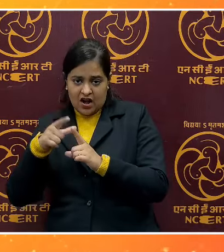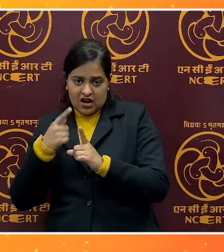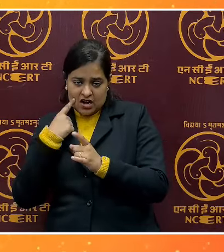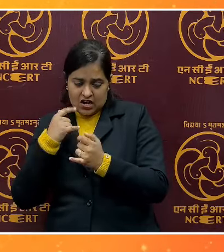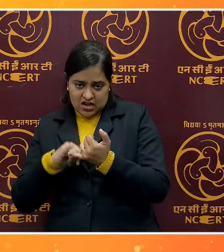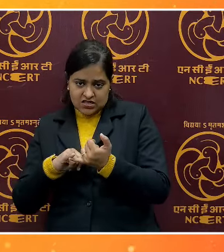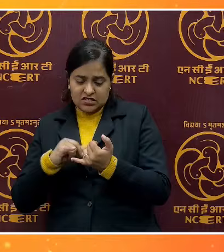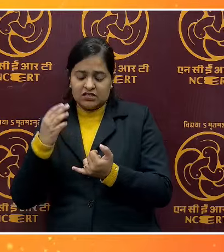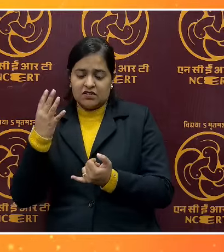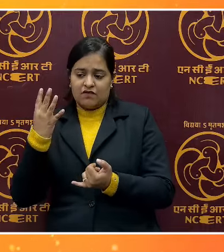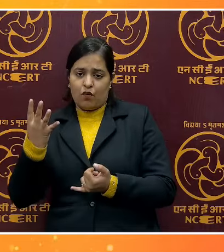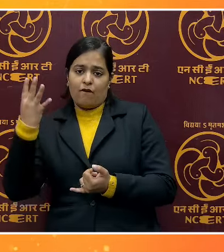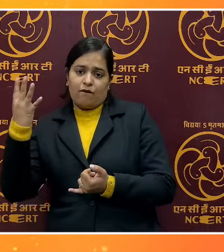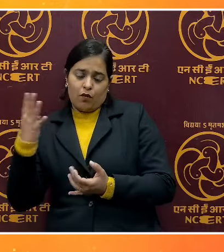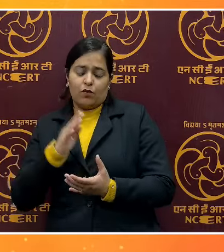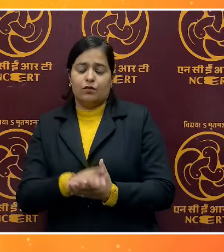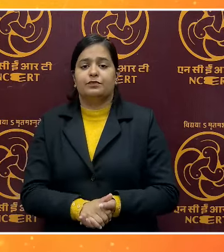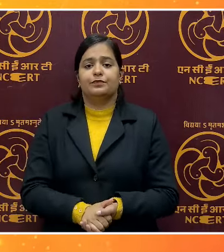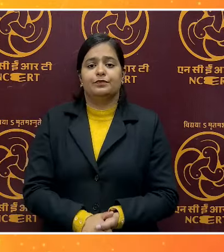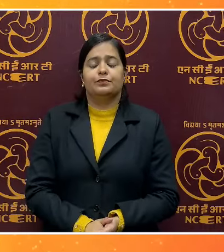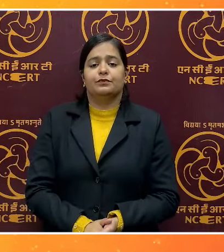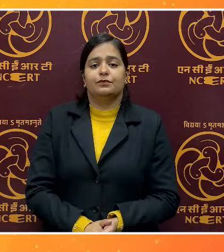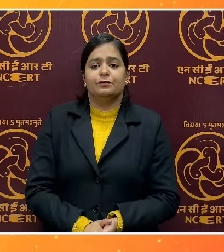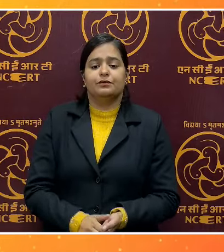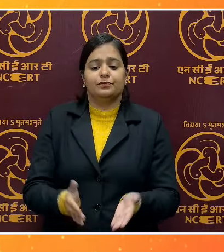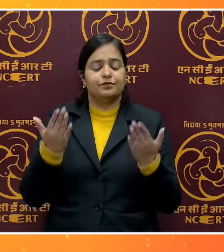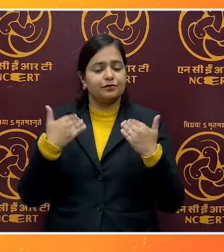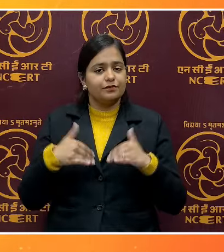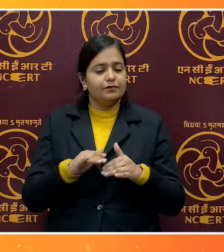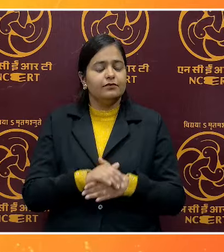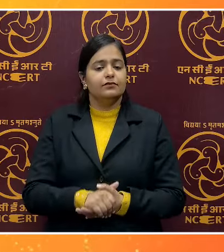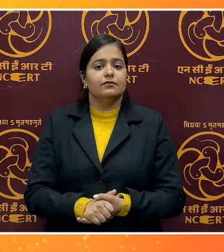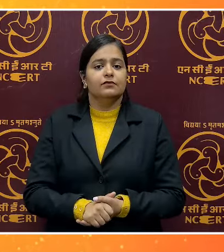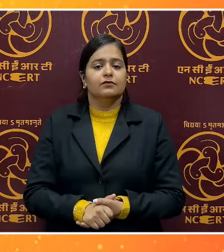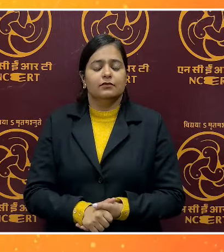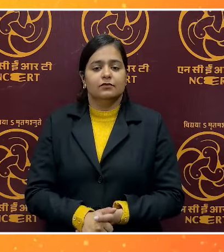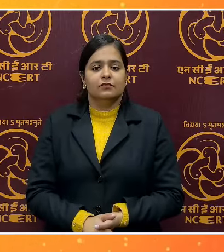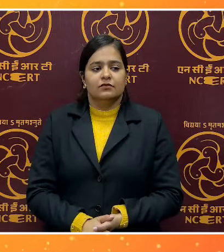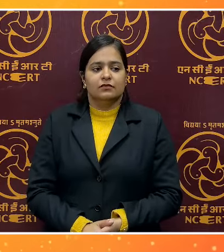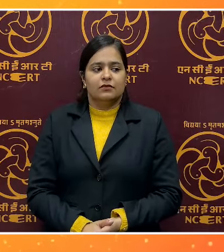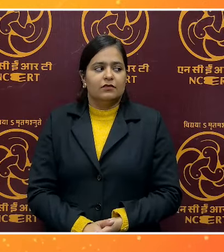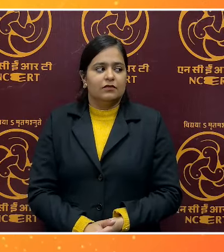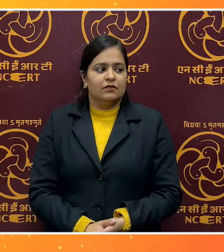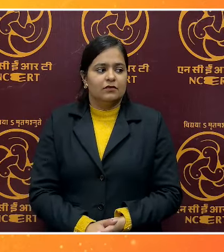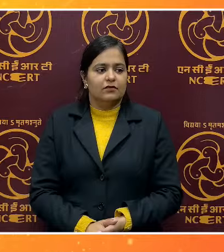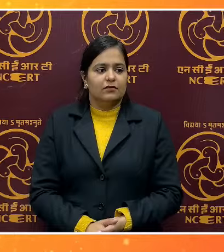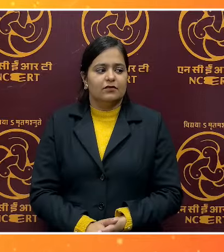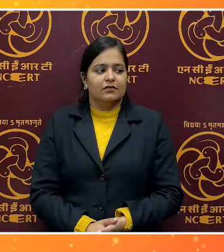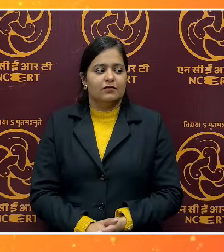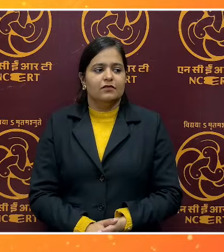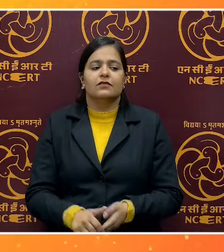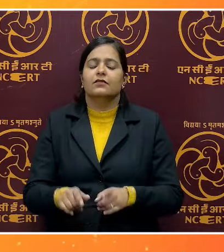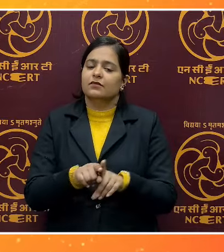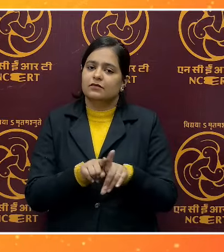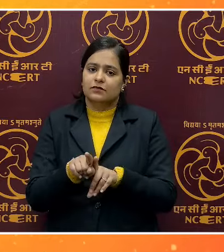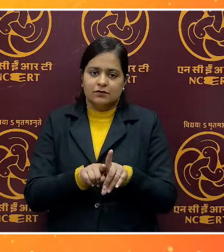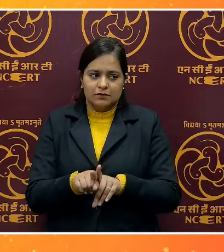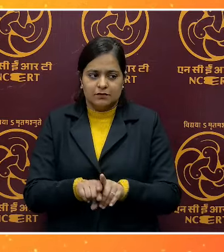The ligand to which they prefer being placed in parenthesis. Like